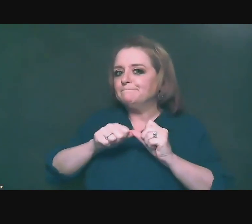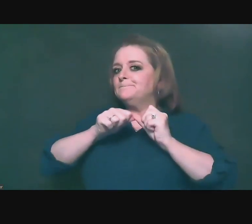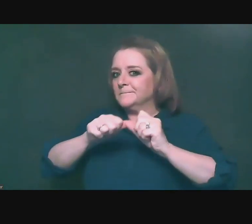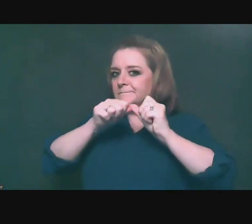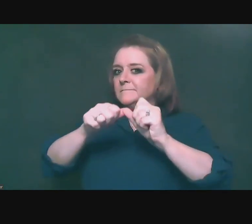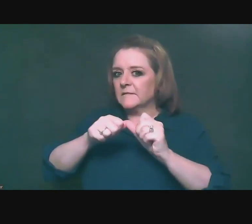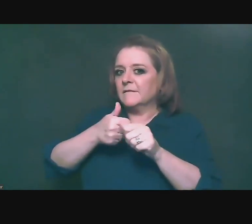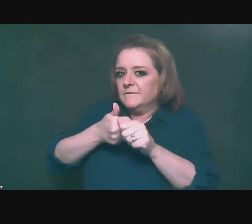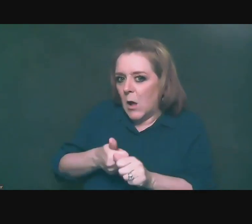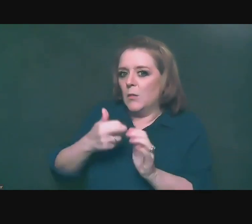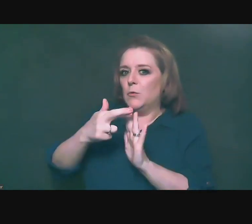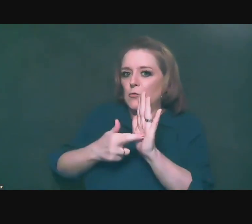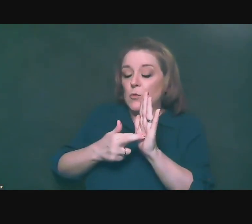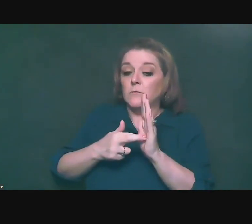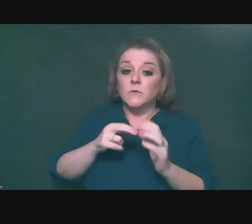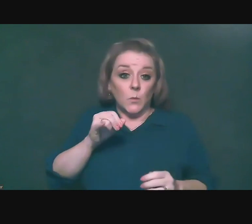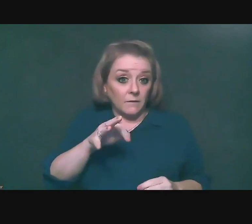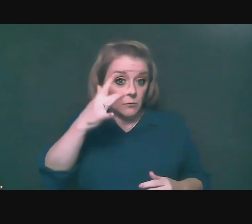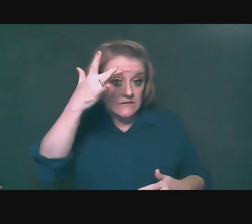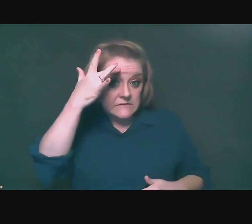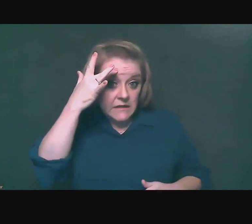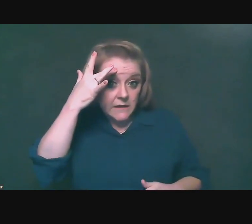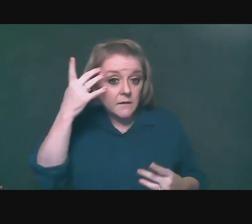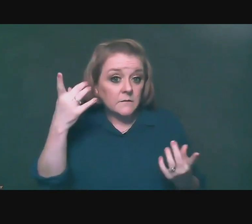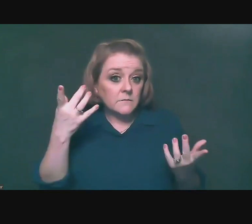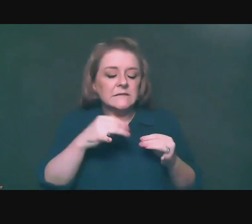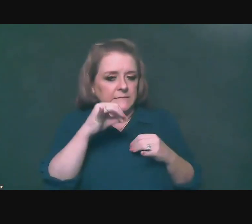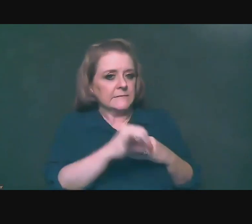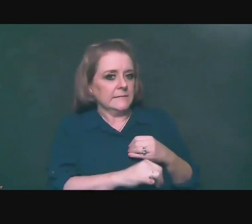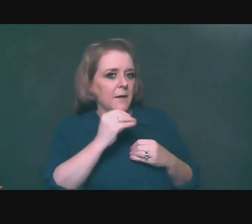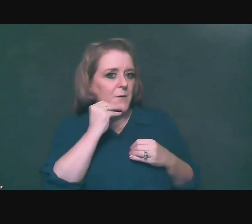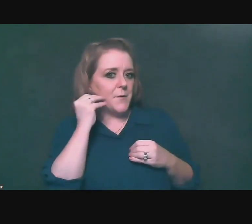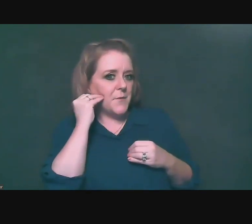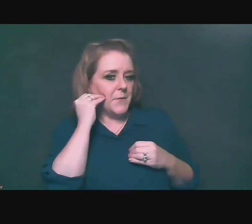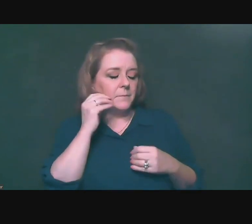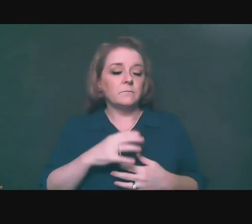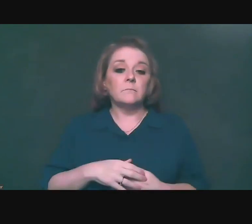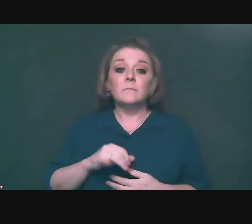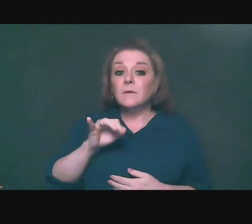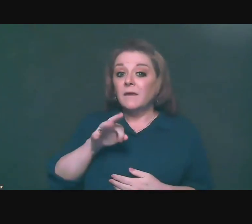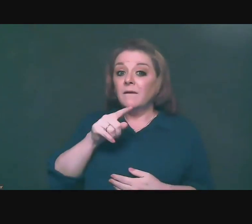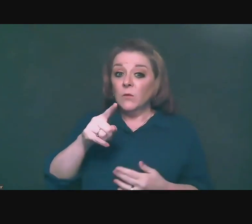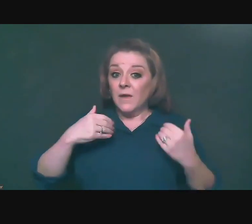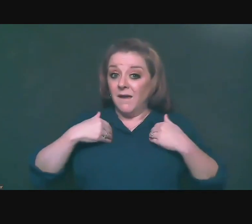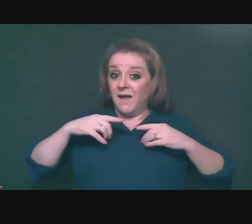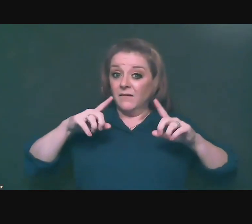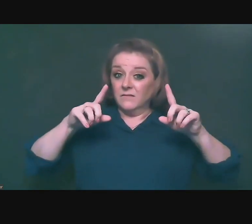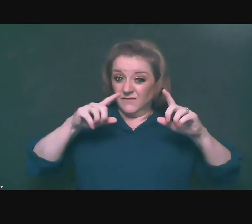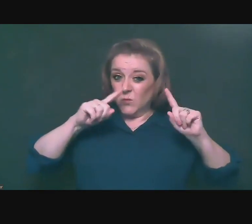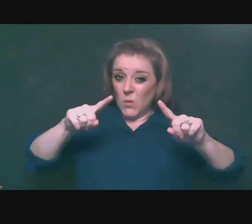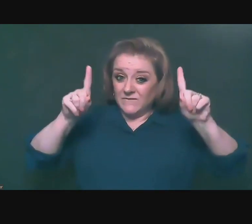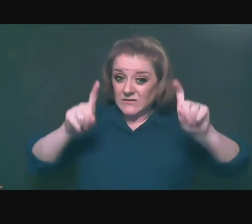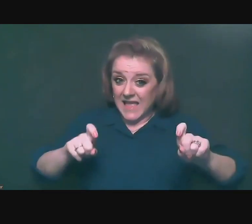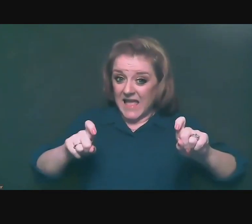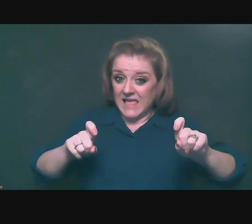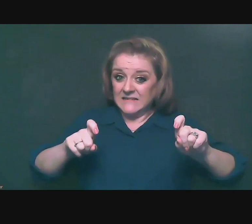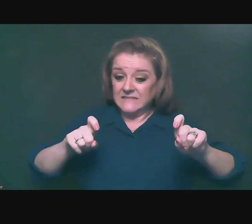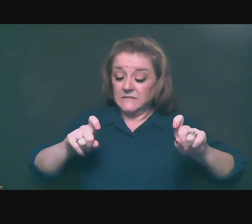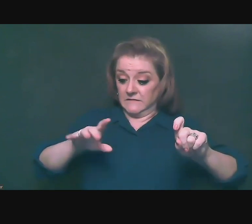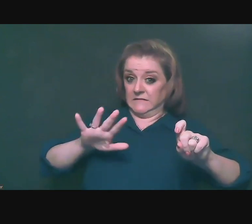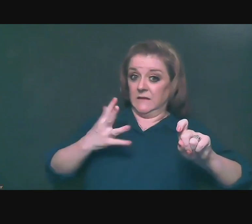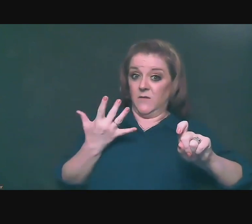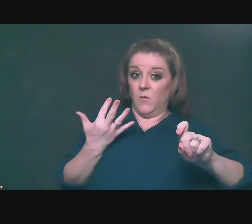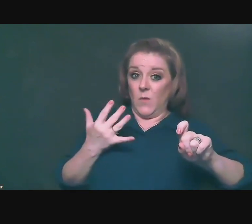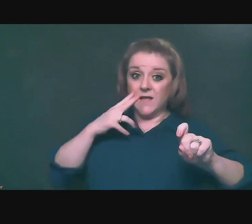to remember to stay home if you're sick, and if you're tested, please stay home until you get your test